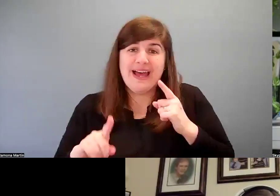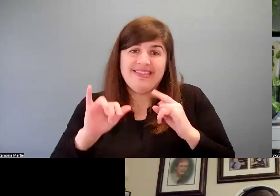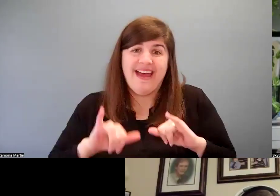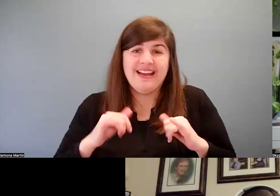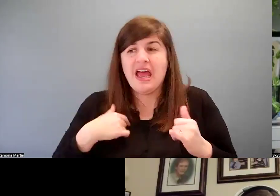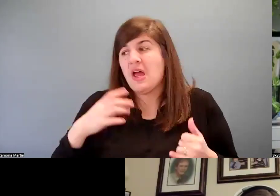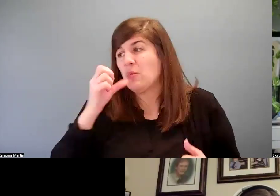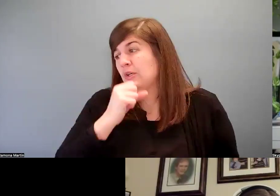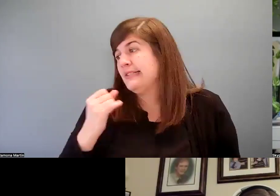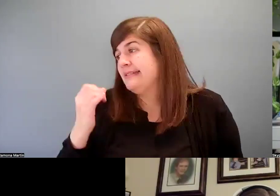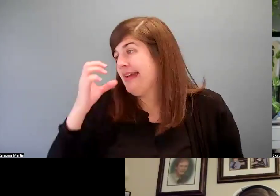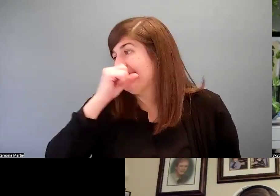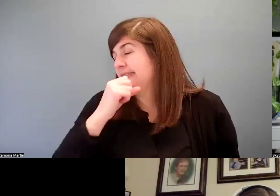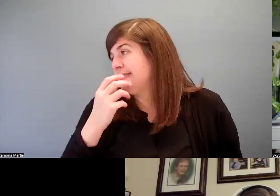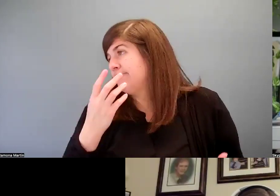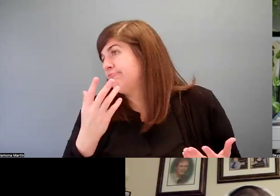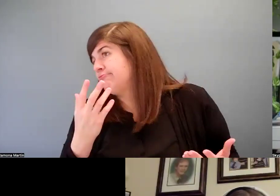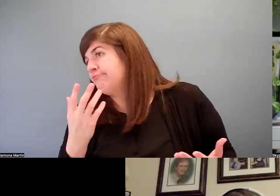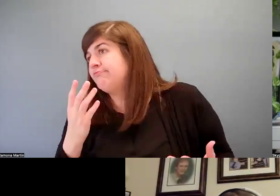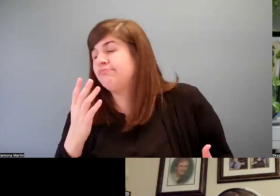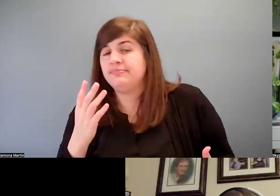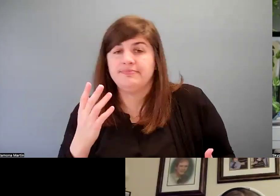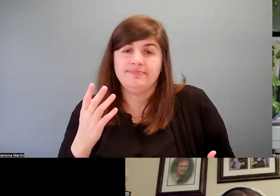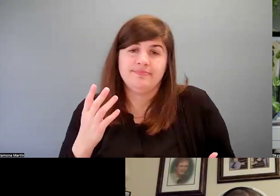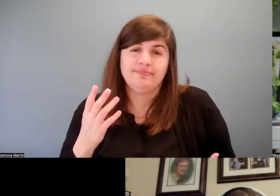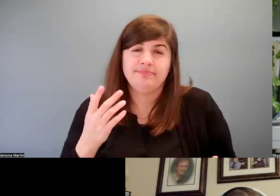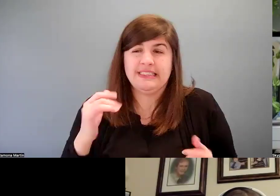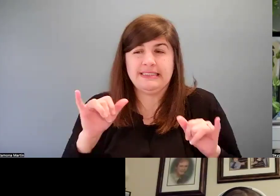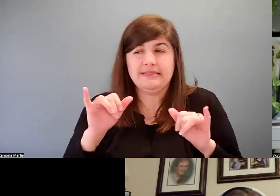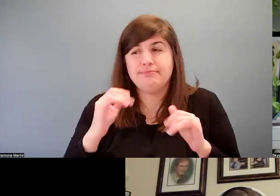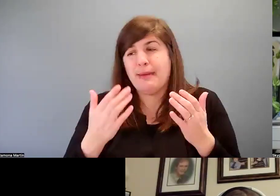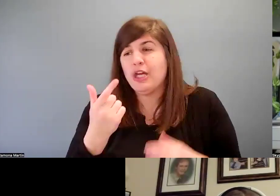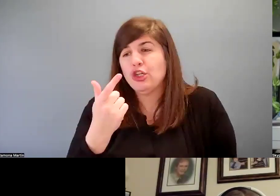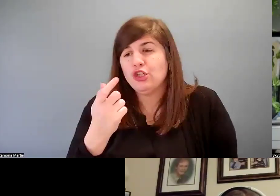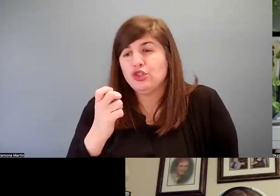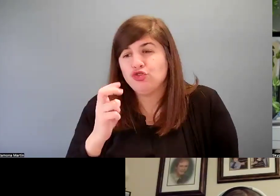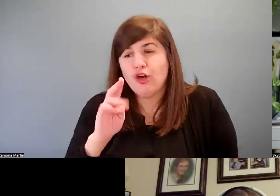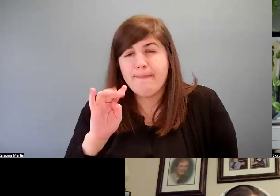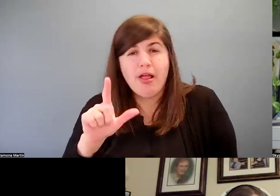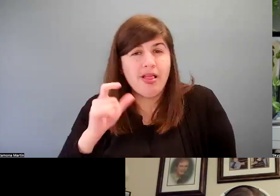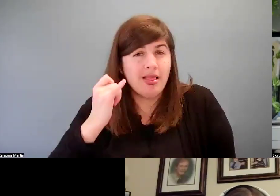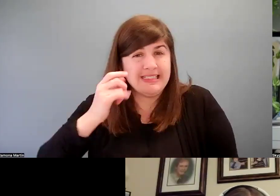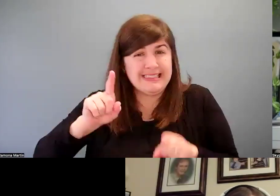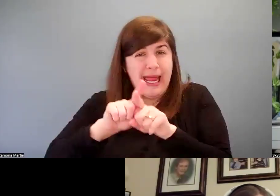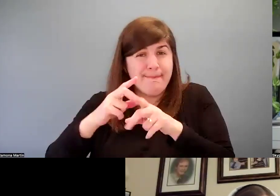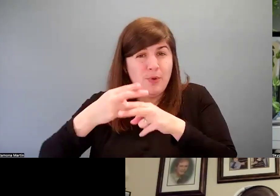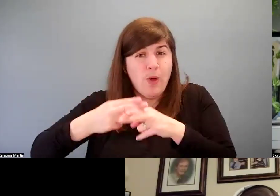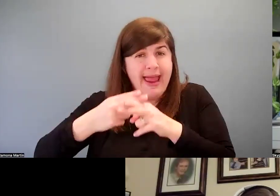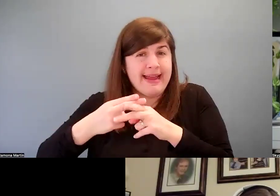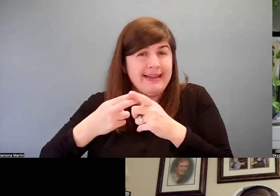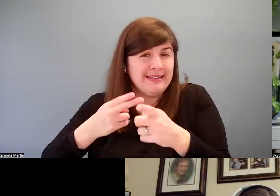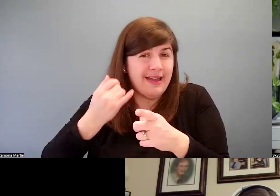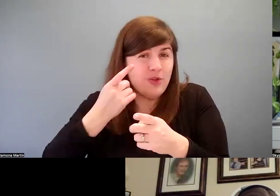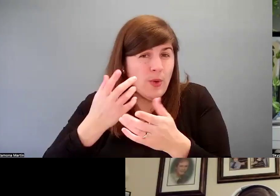I'd say it weighs about the same as maybe a gerbil, if anybody's ever held a gerbil before. So like they're not